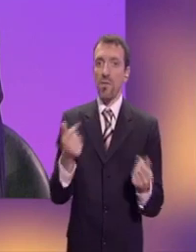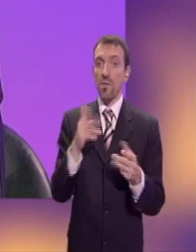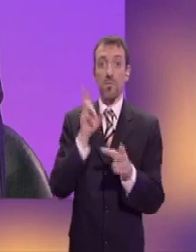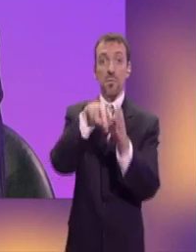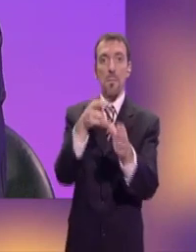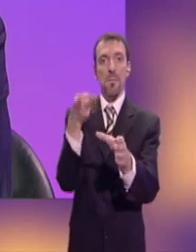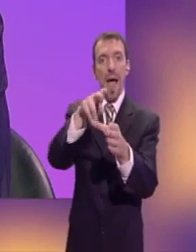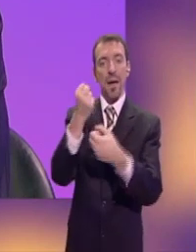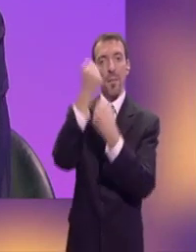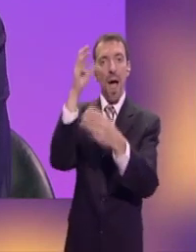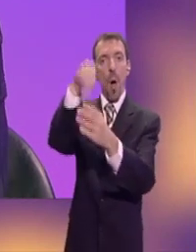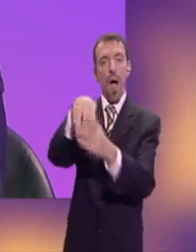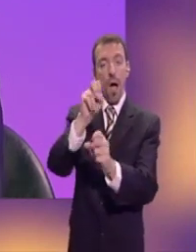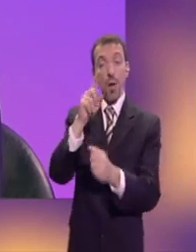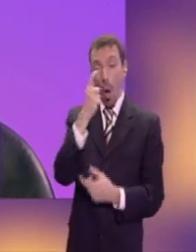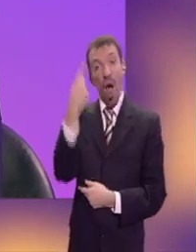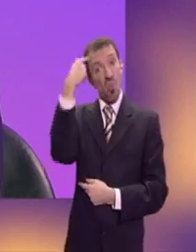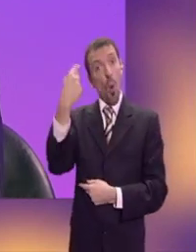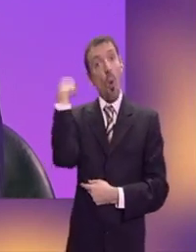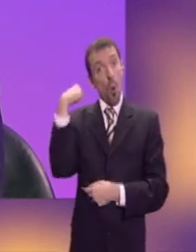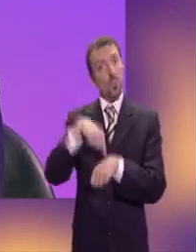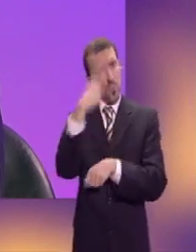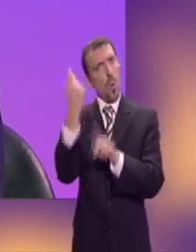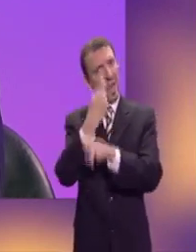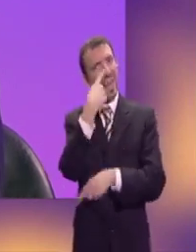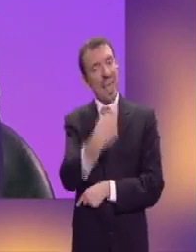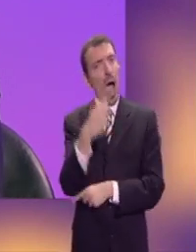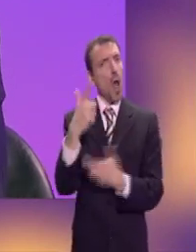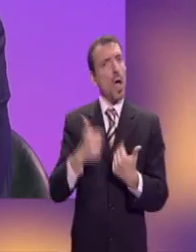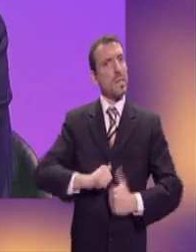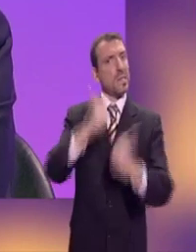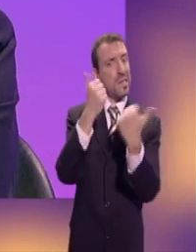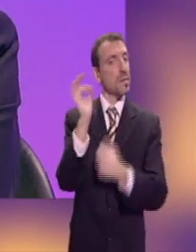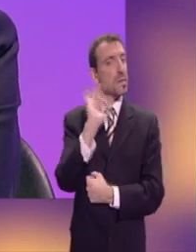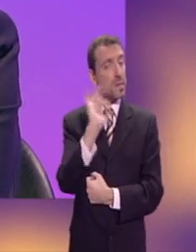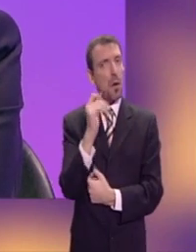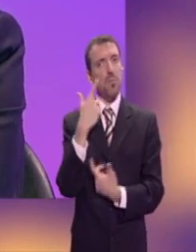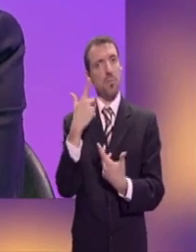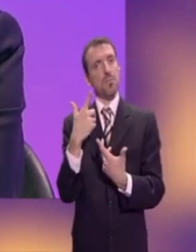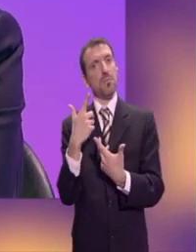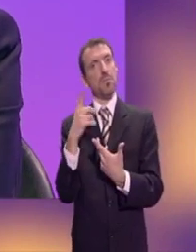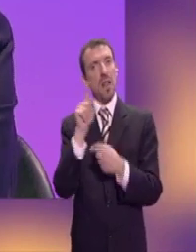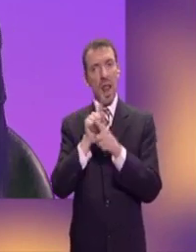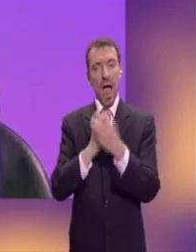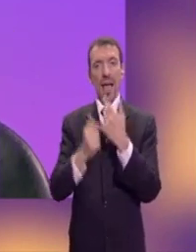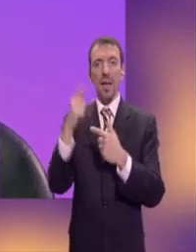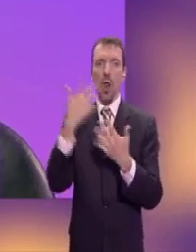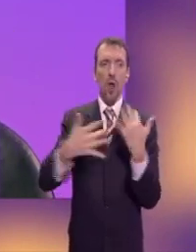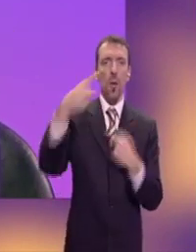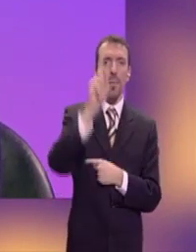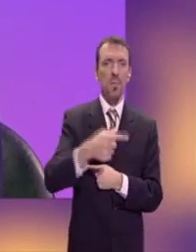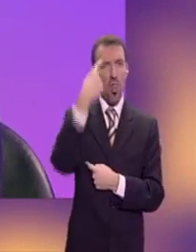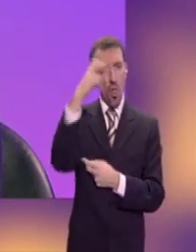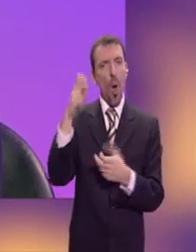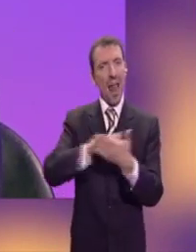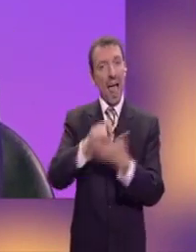actually thought there was a chance of us winning. It wasn't a very good chance, and I was one of the people who wanted to have the election in the previous autumn, but I